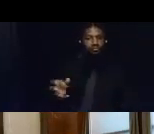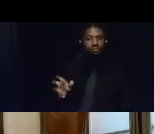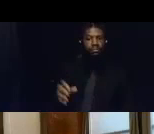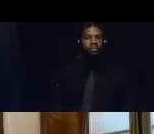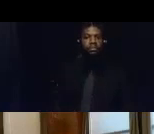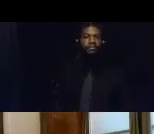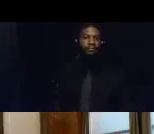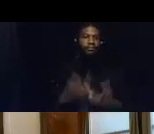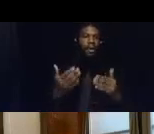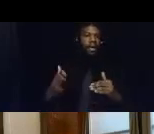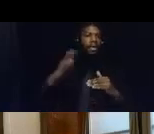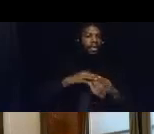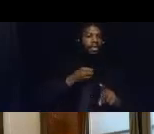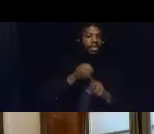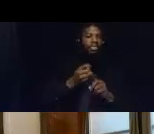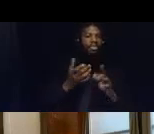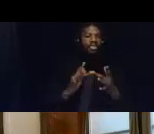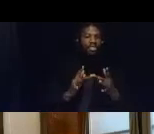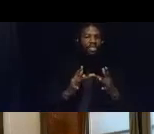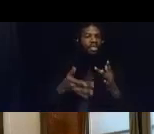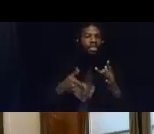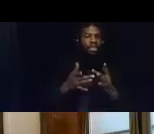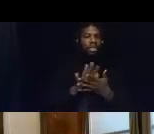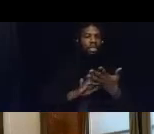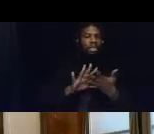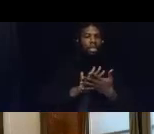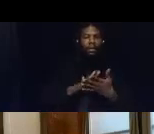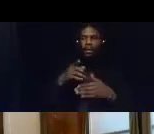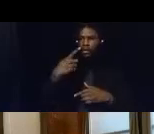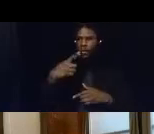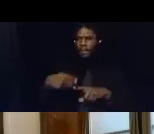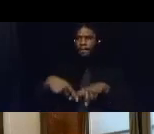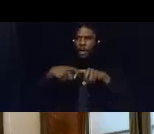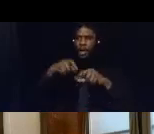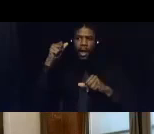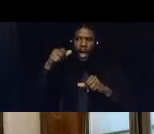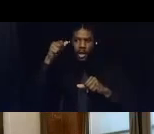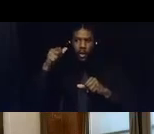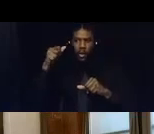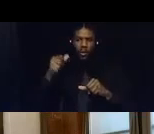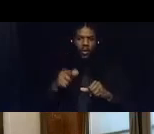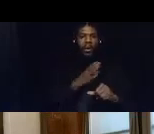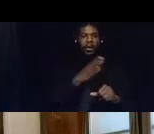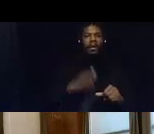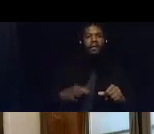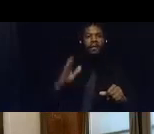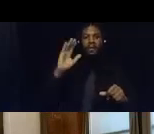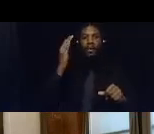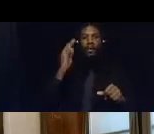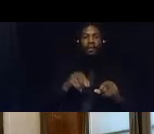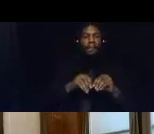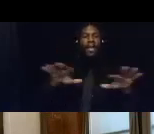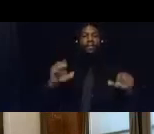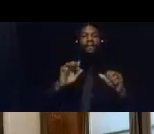in my mind, how I construct these collages. They're mirroring the expansiveness of the internet.